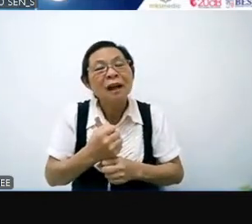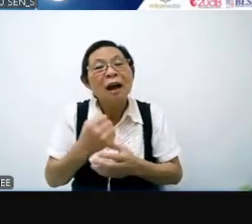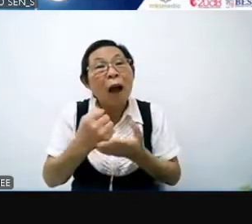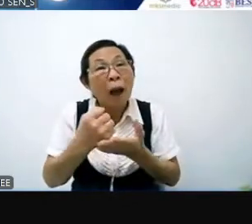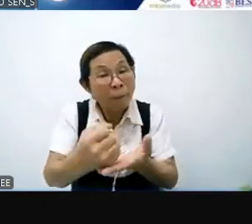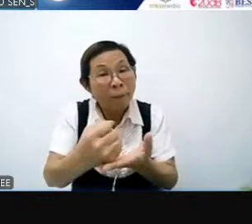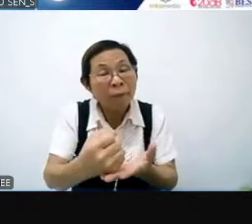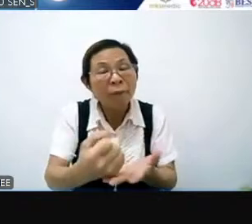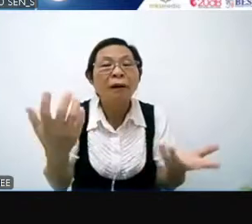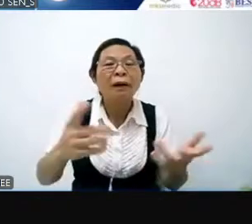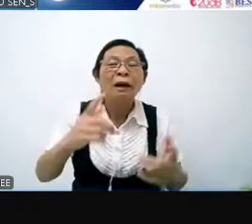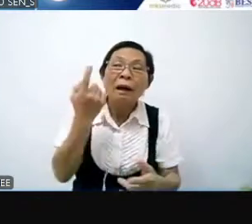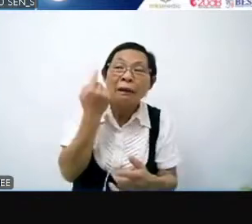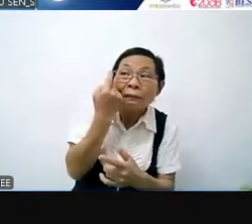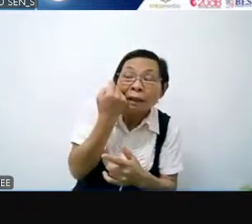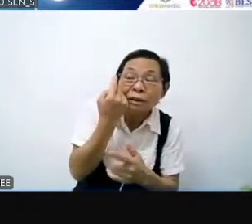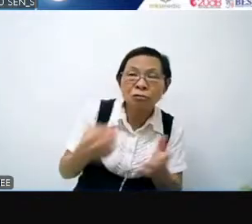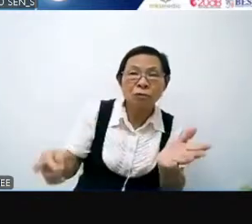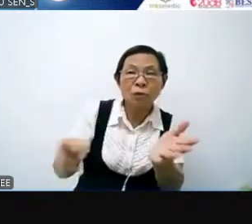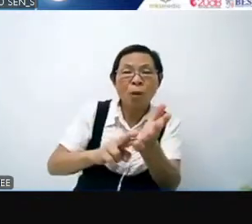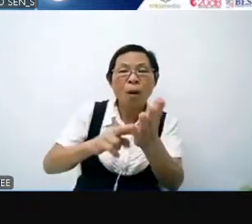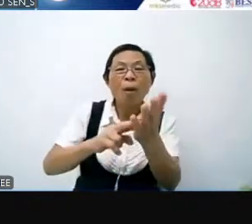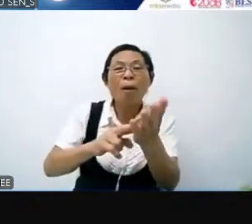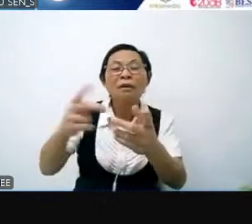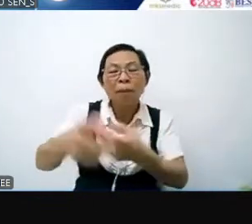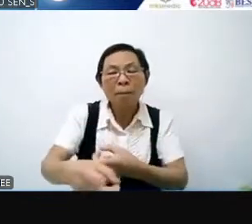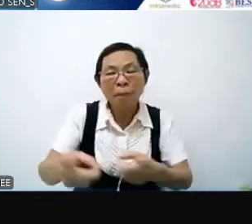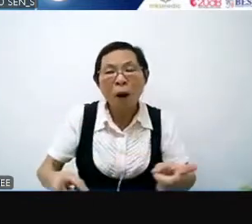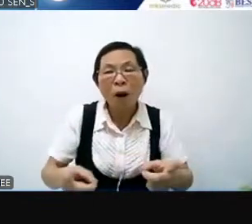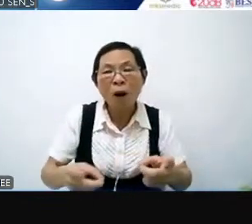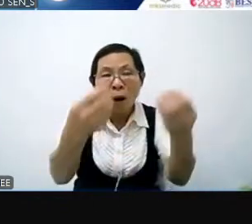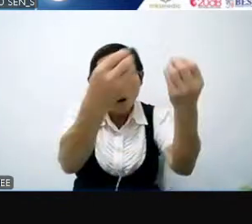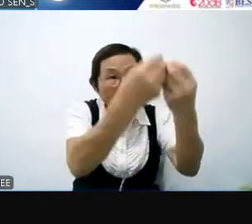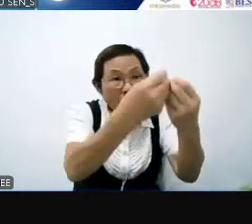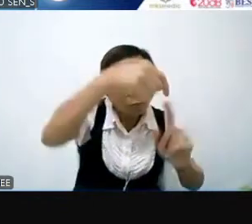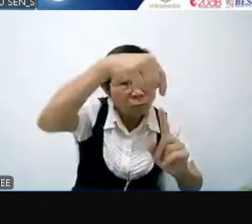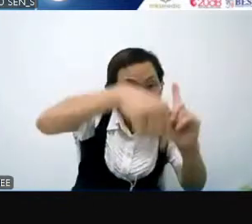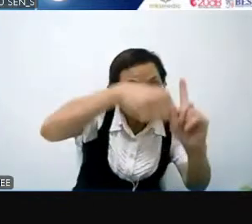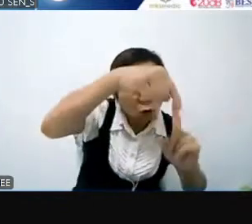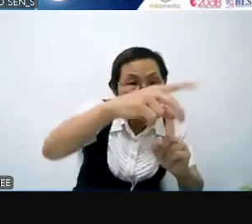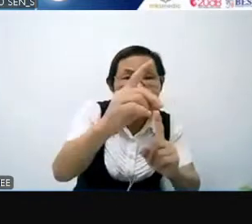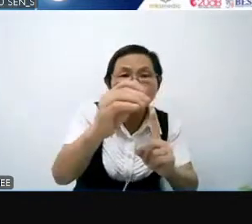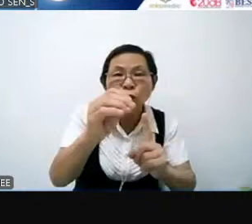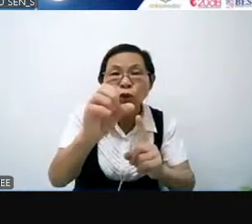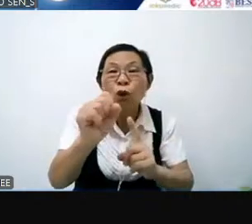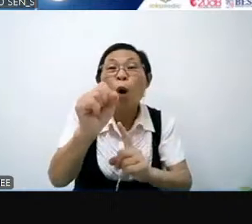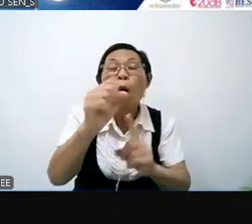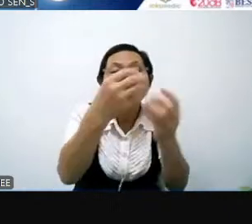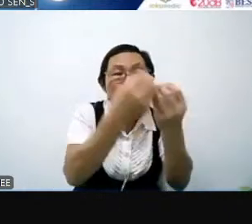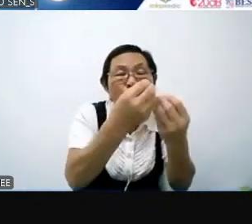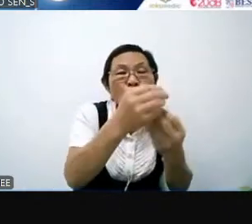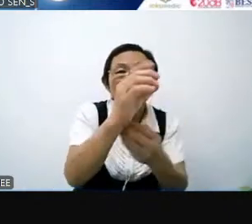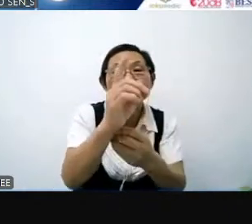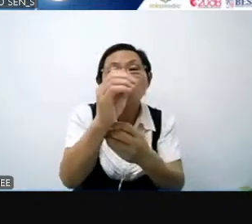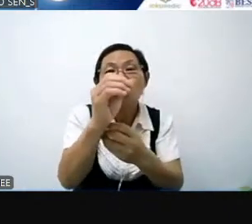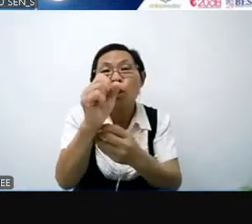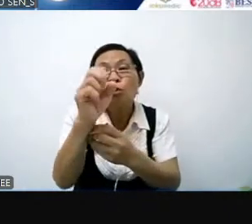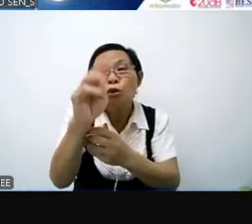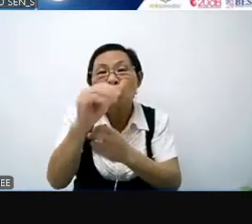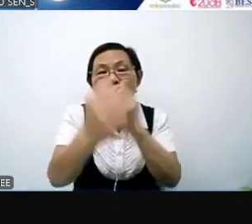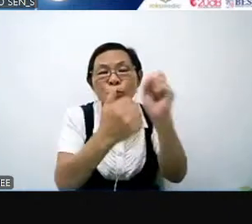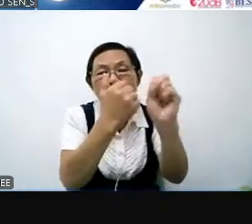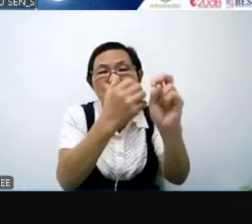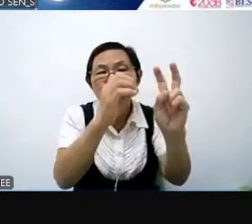in the latest report by the Department of Statistics Malaysia in 2023,